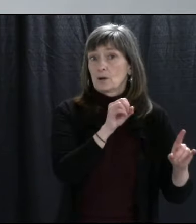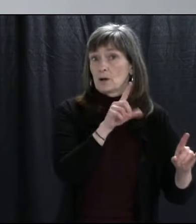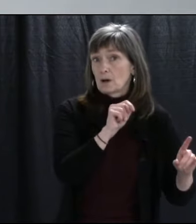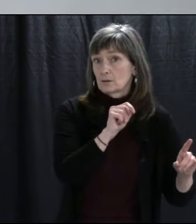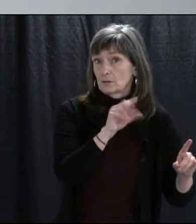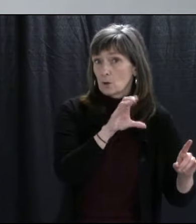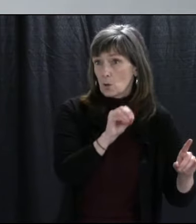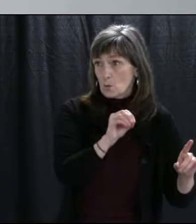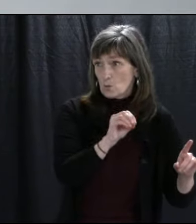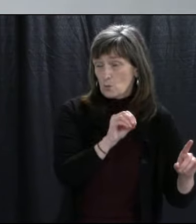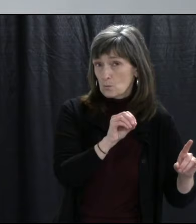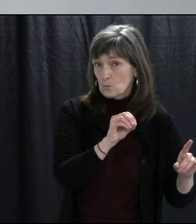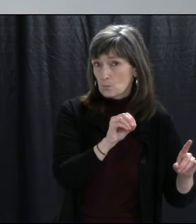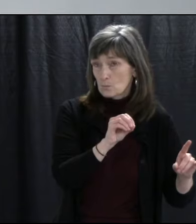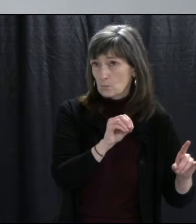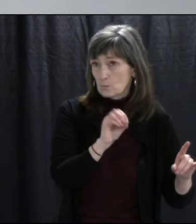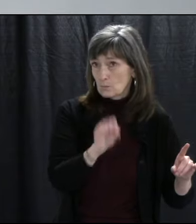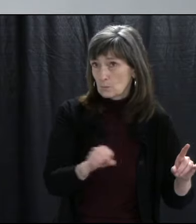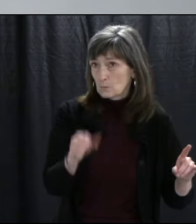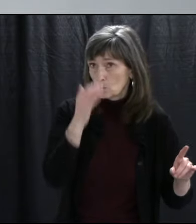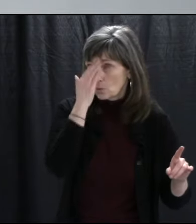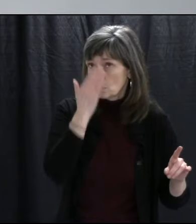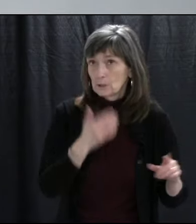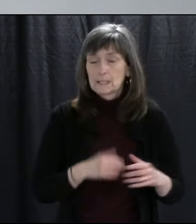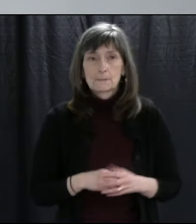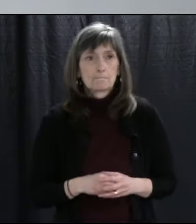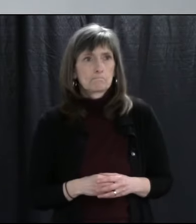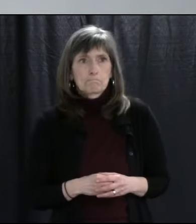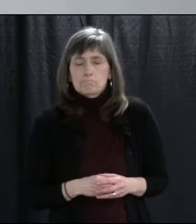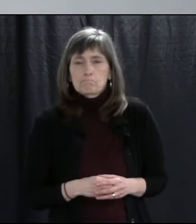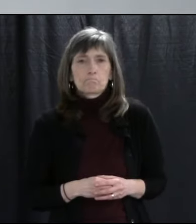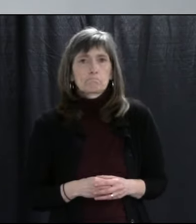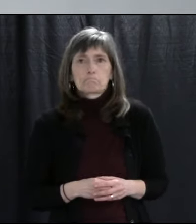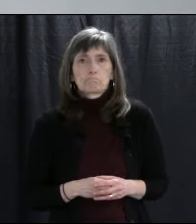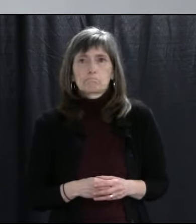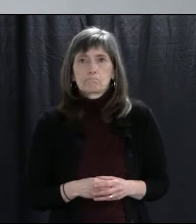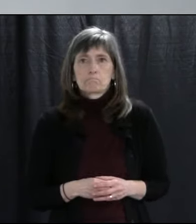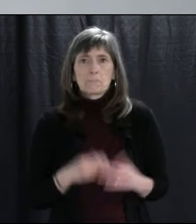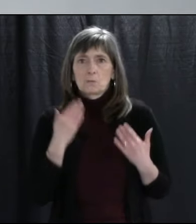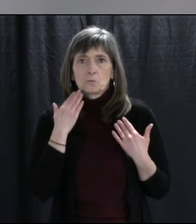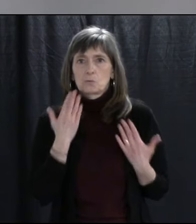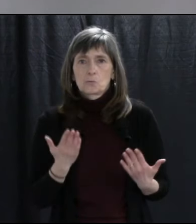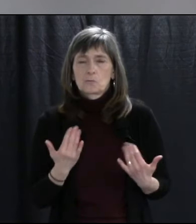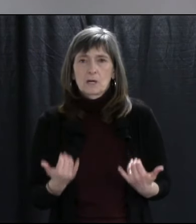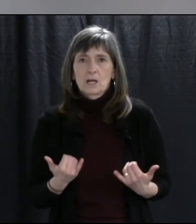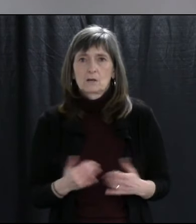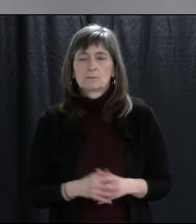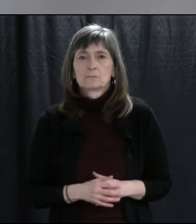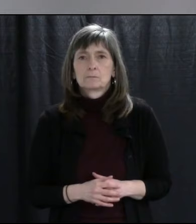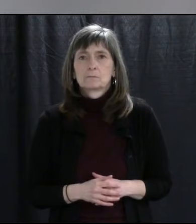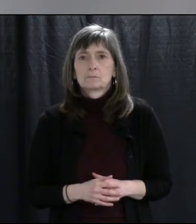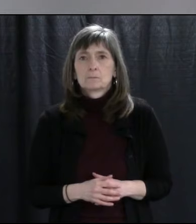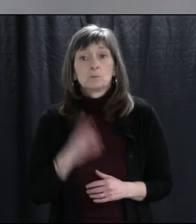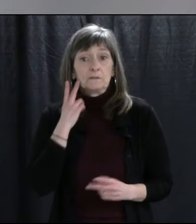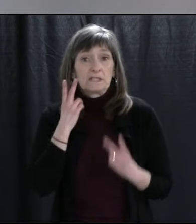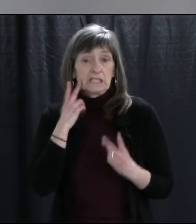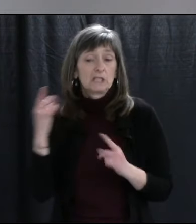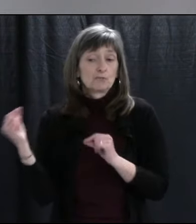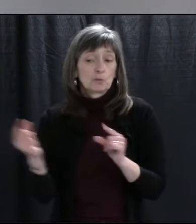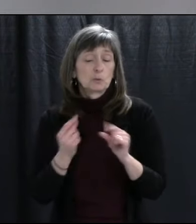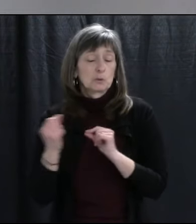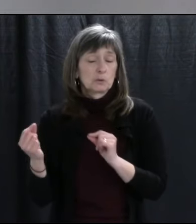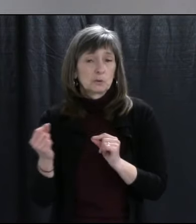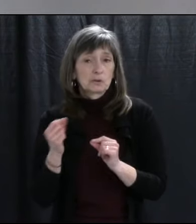confirm or deny this? We're not in a position to confirm or deny that. We have seen those